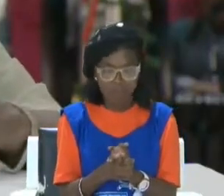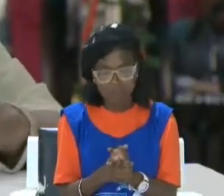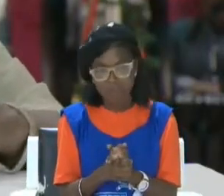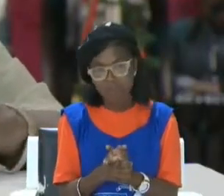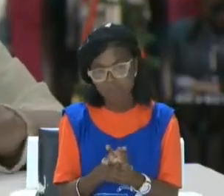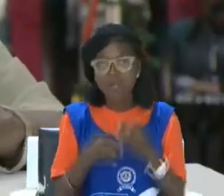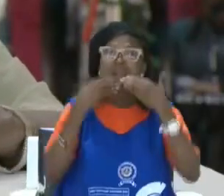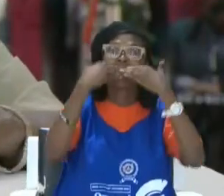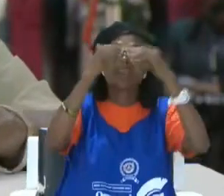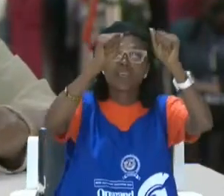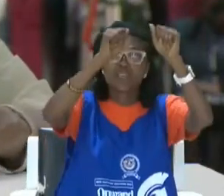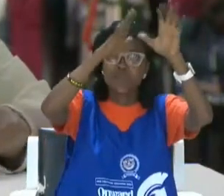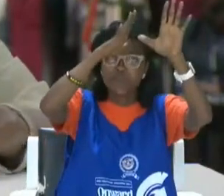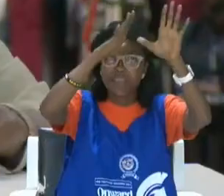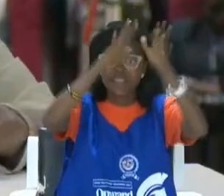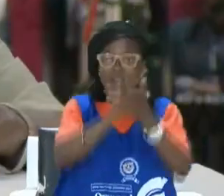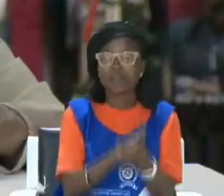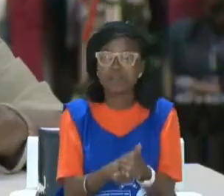thank you, Father.